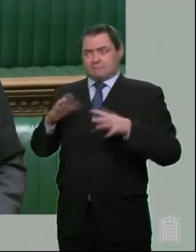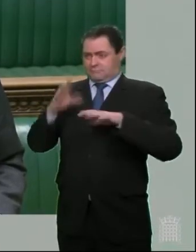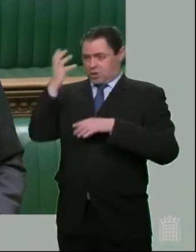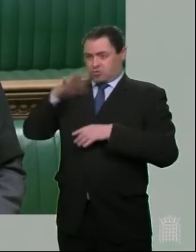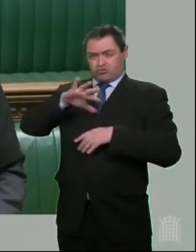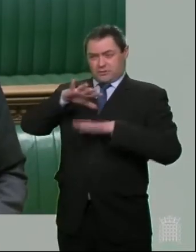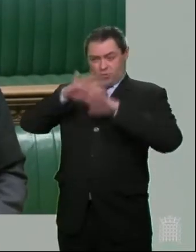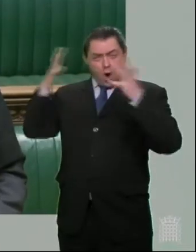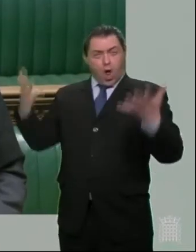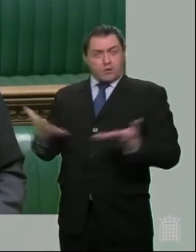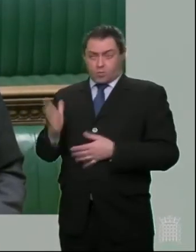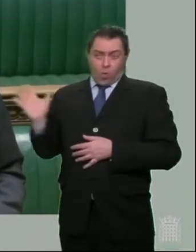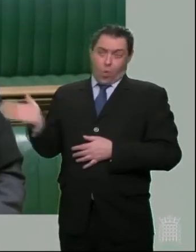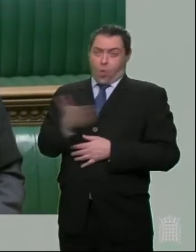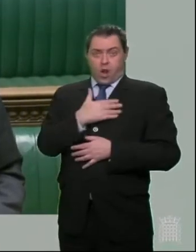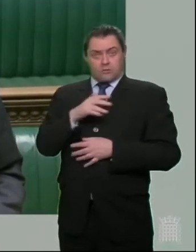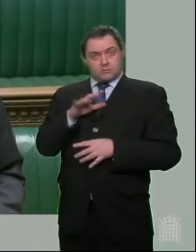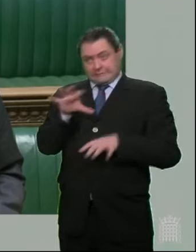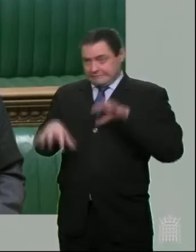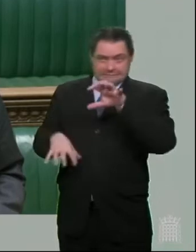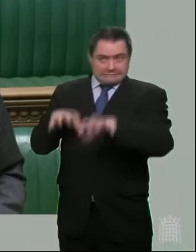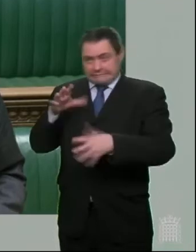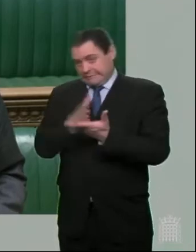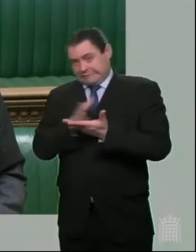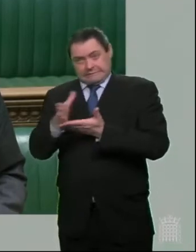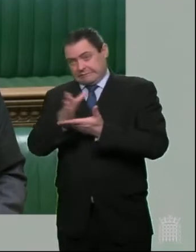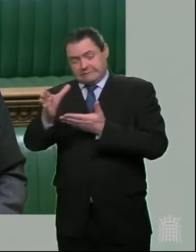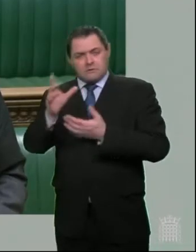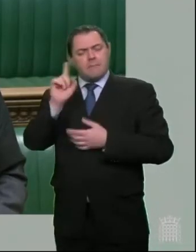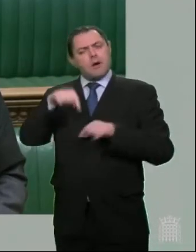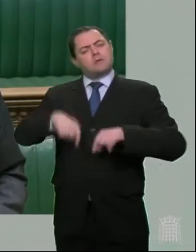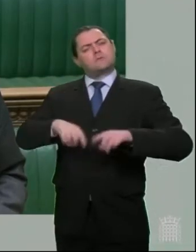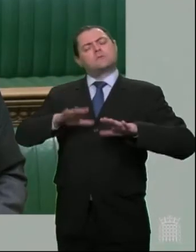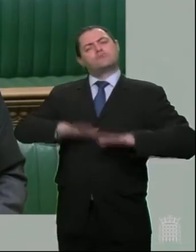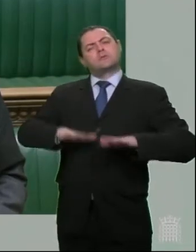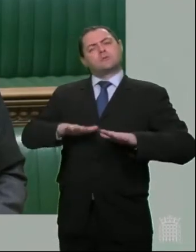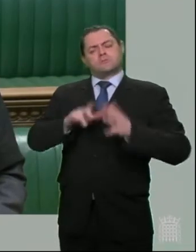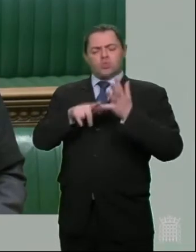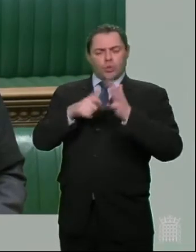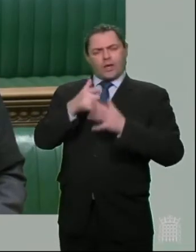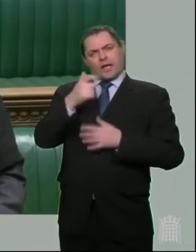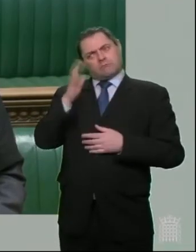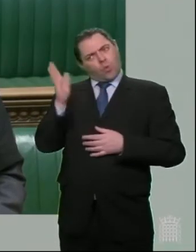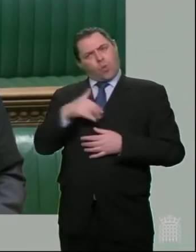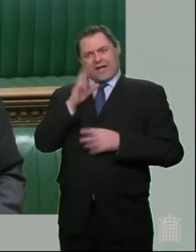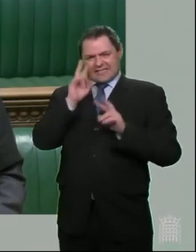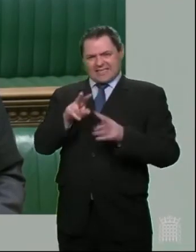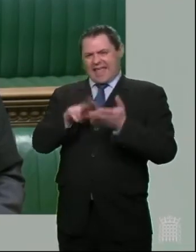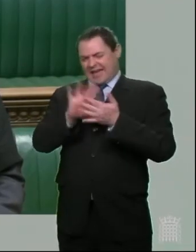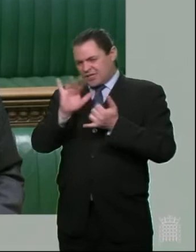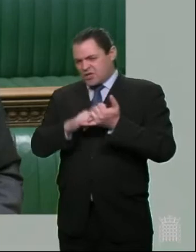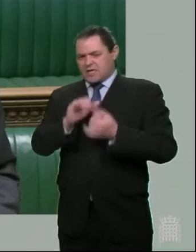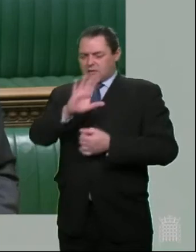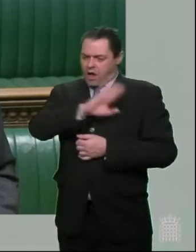that everywhere in the UK, if I may say so, Mr. Speaker, can be proud of the efforts now being made by the NHS, by the Army,